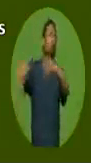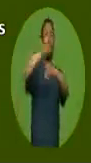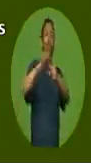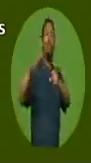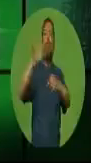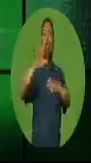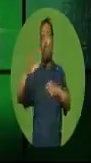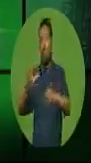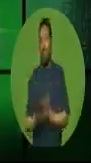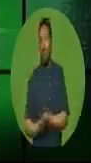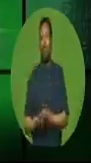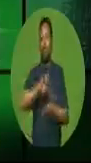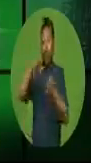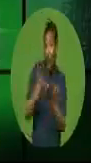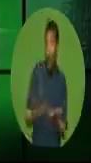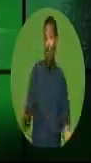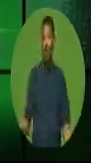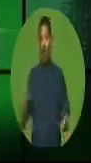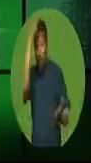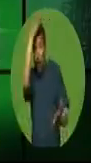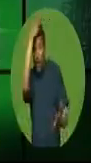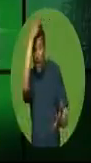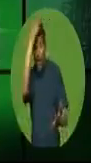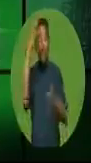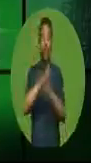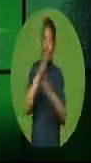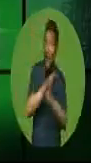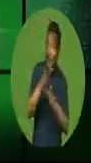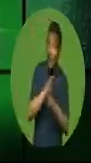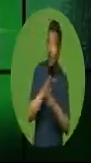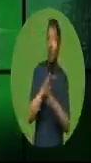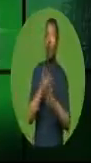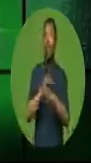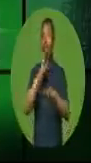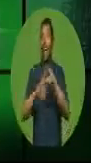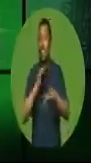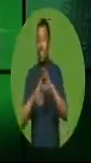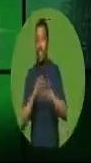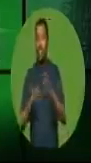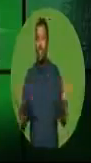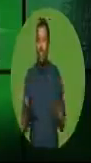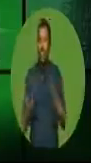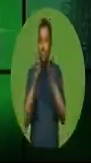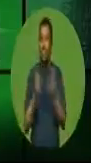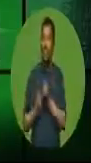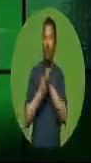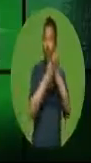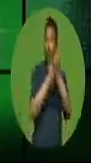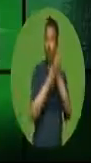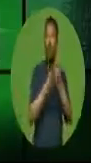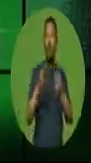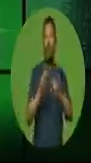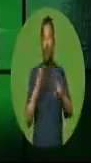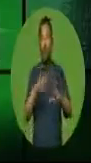role. Therefore, government enterprises got access to incentives and support from